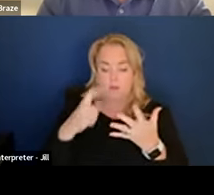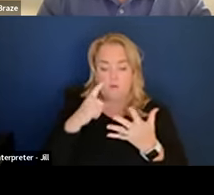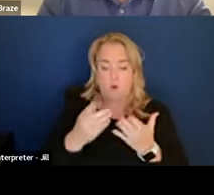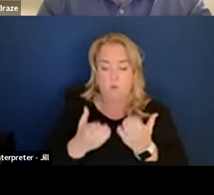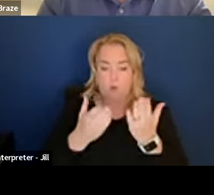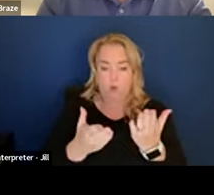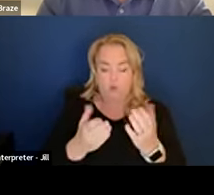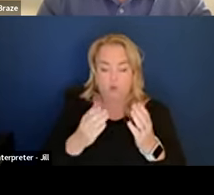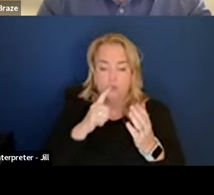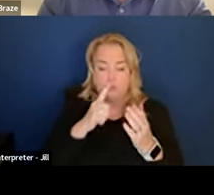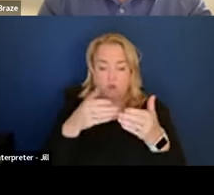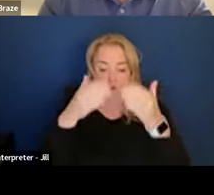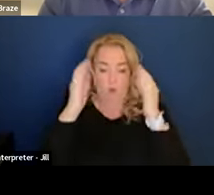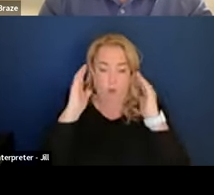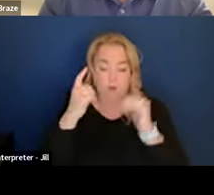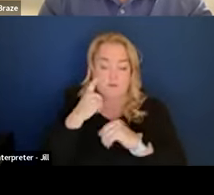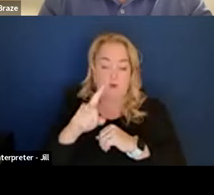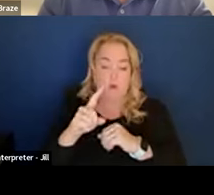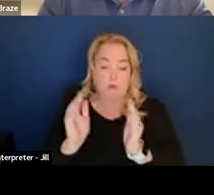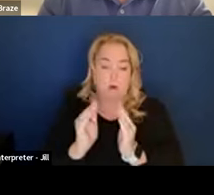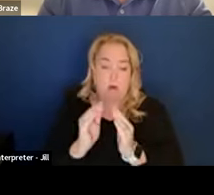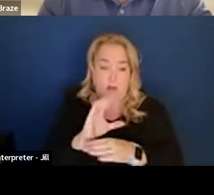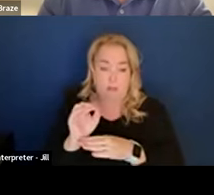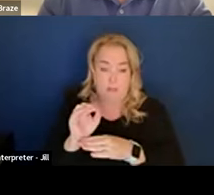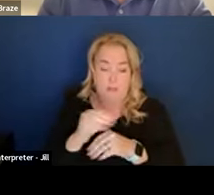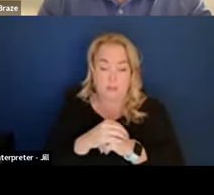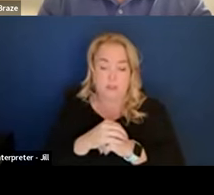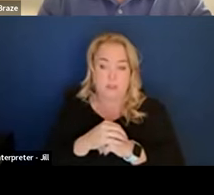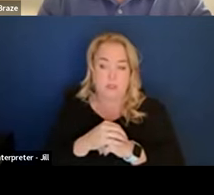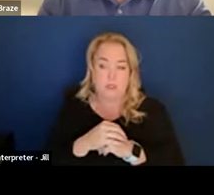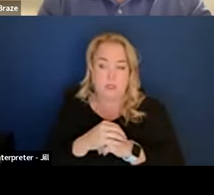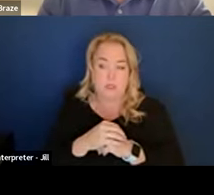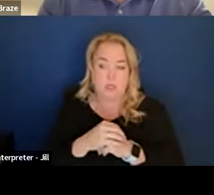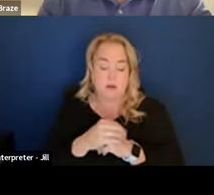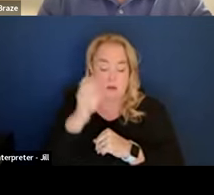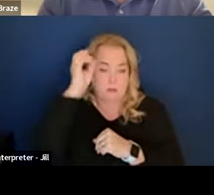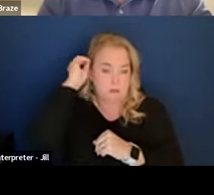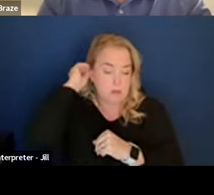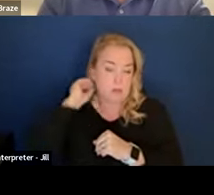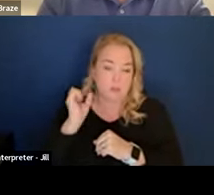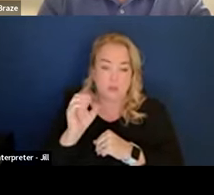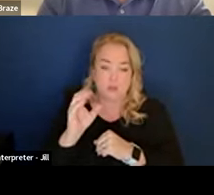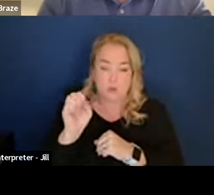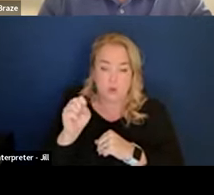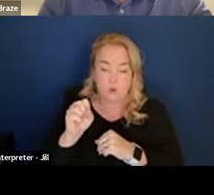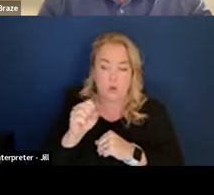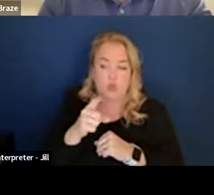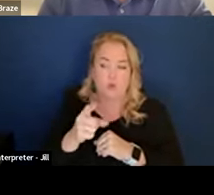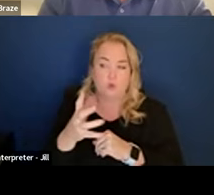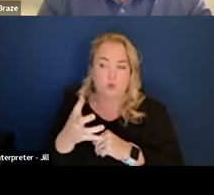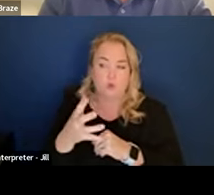proposals could be overwhelming for smaller companies. And so, you know, you sort of